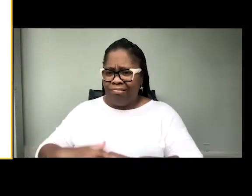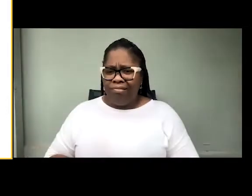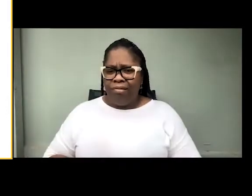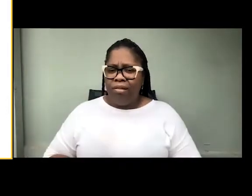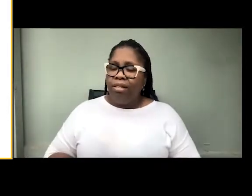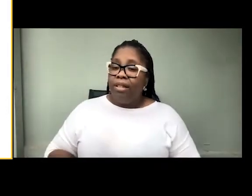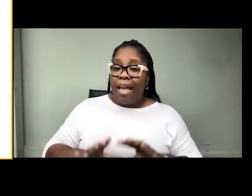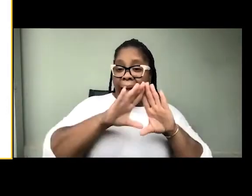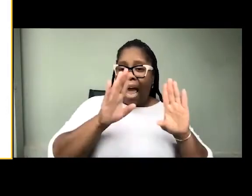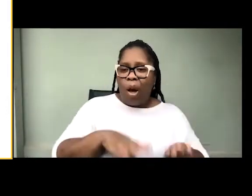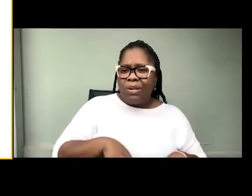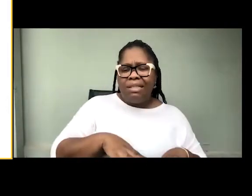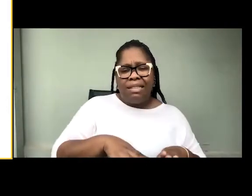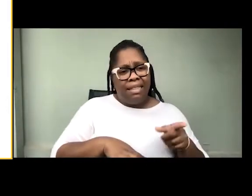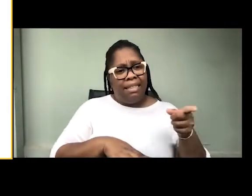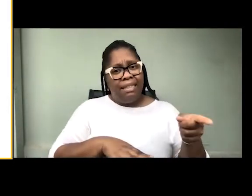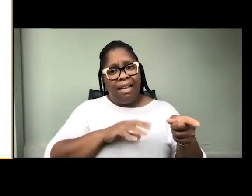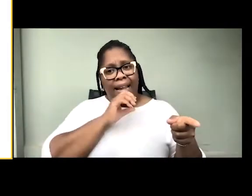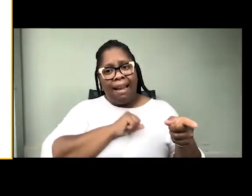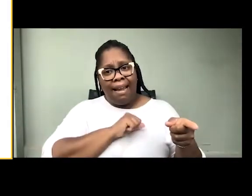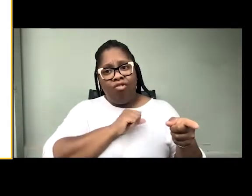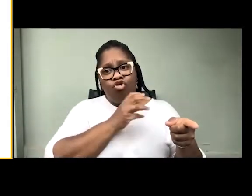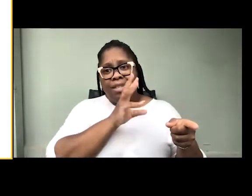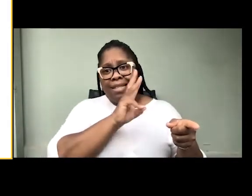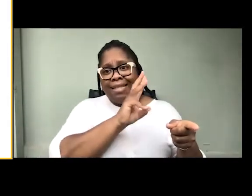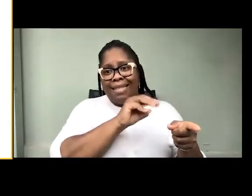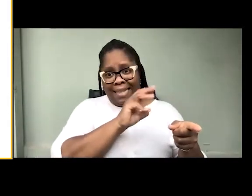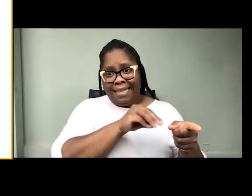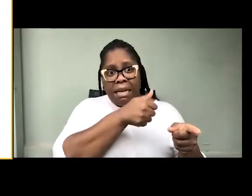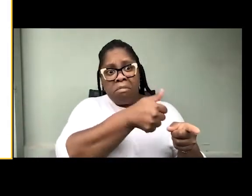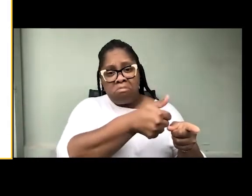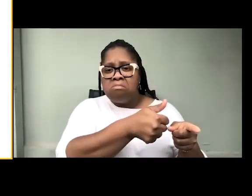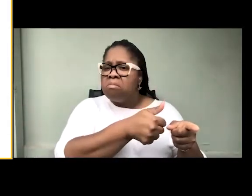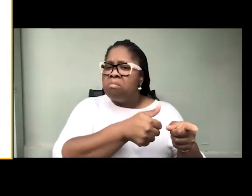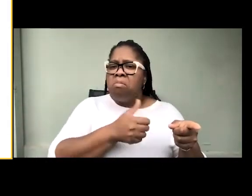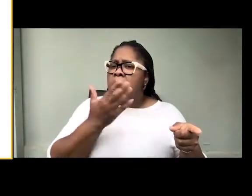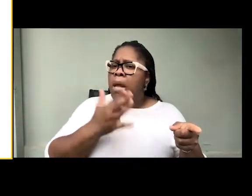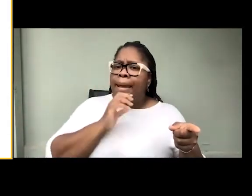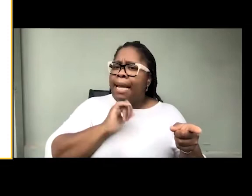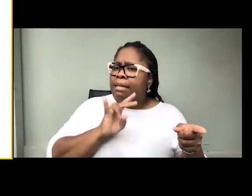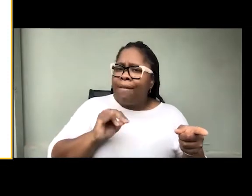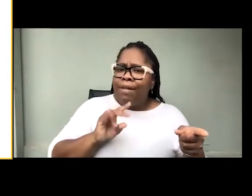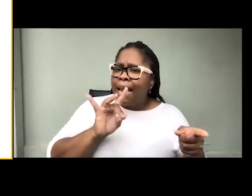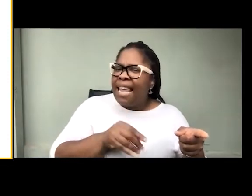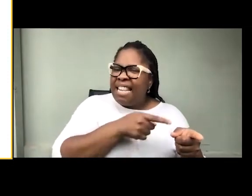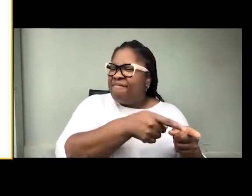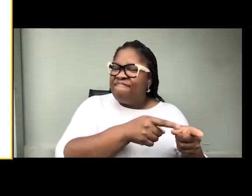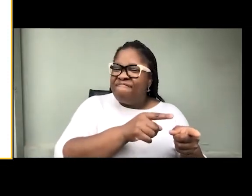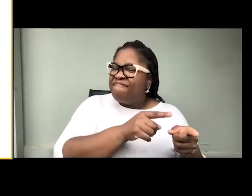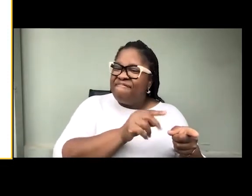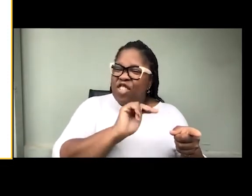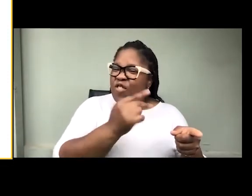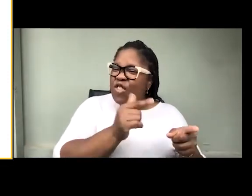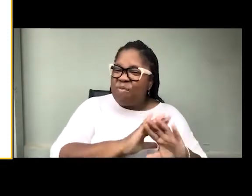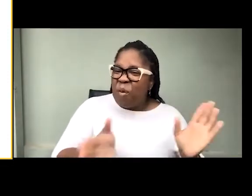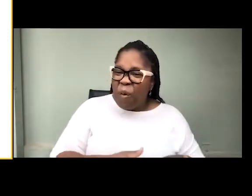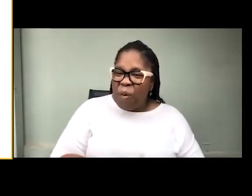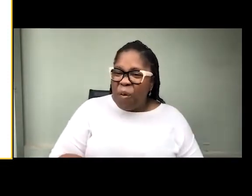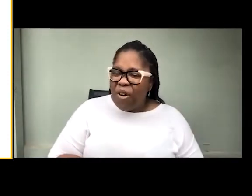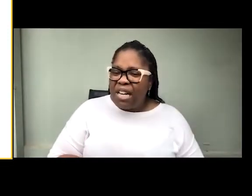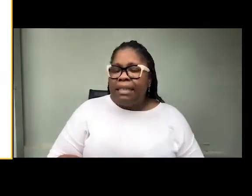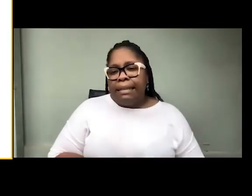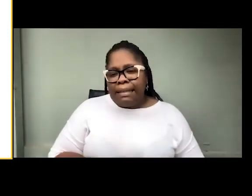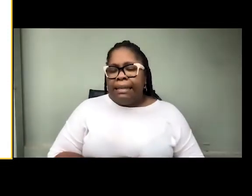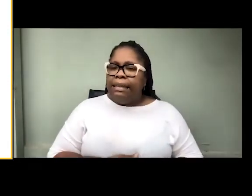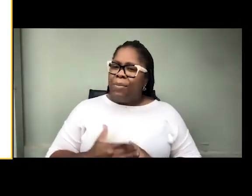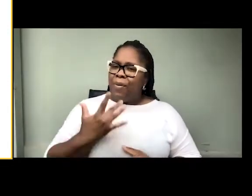might be not the appropriate house for when we're 70 or 80. So in order to keep people in homes, as long as that is